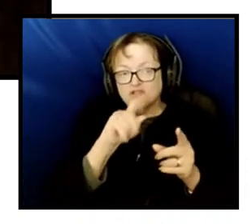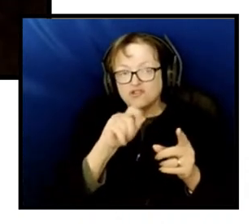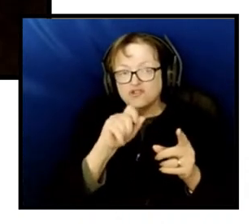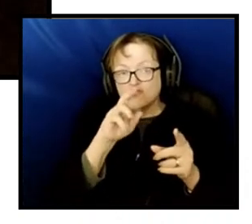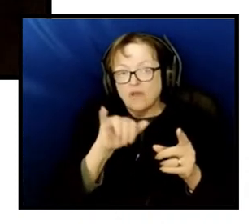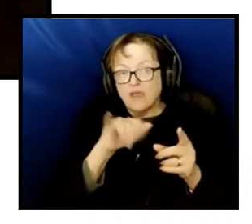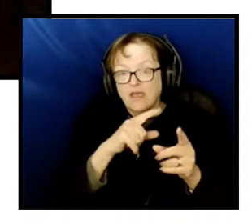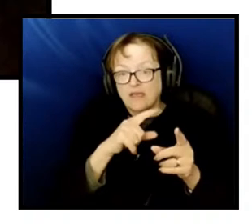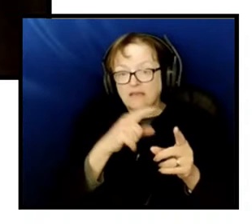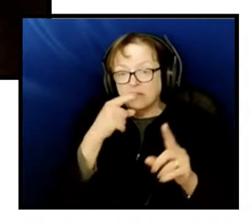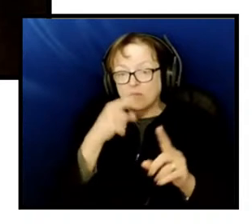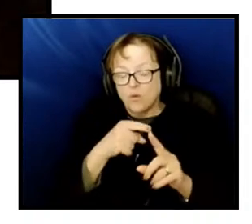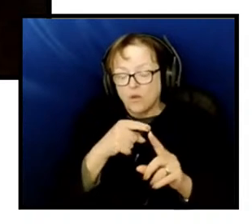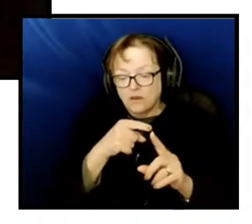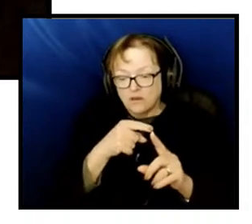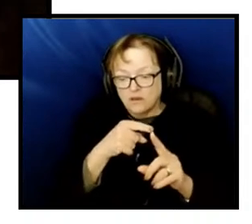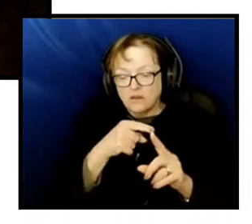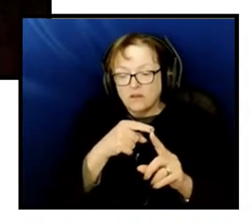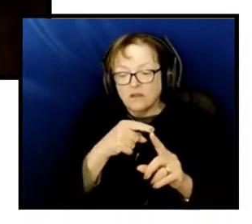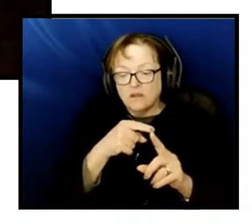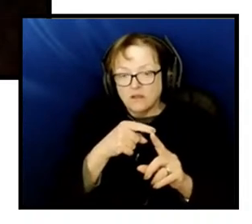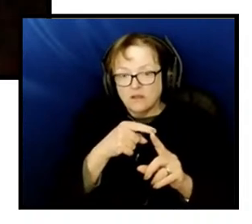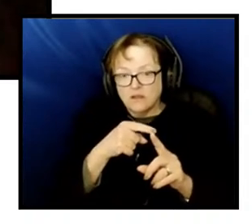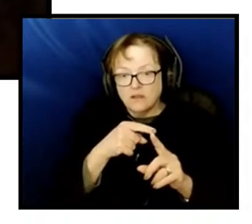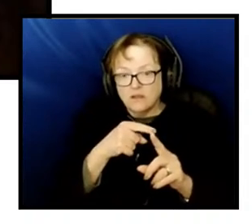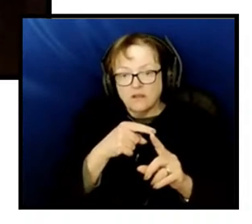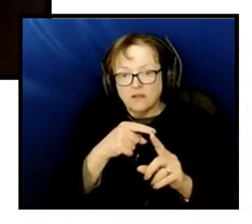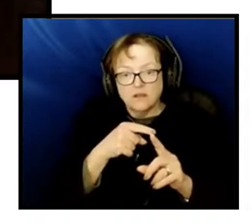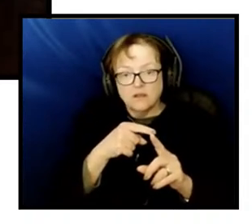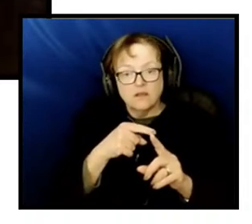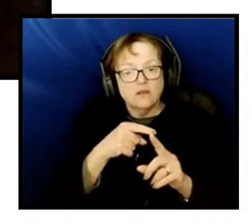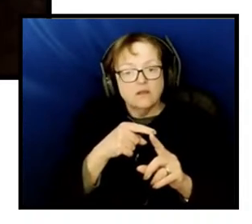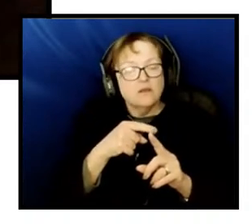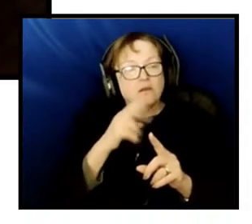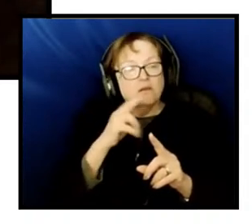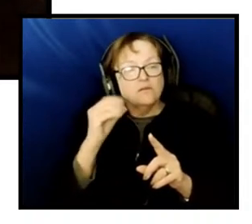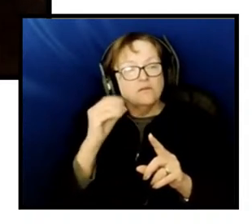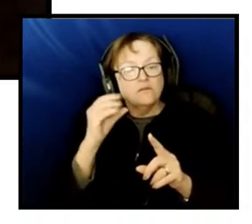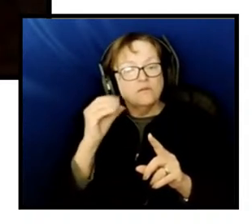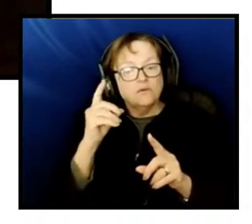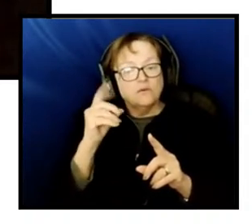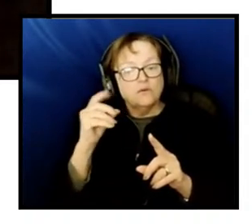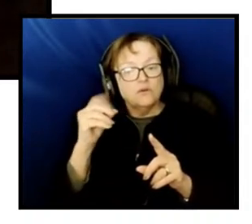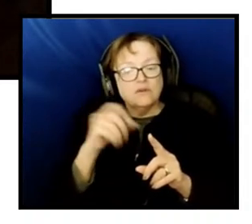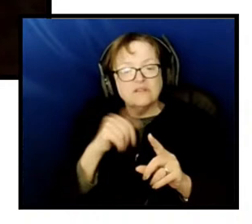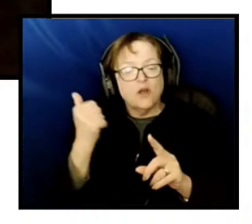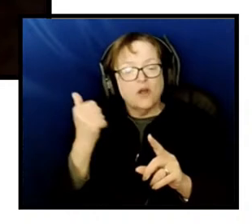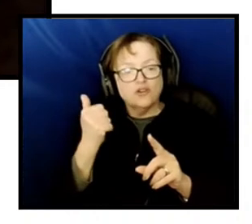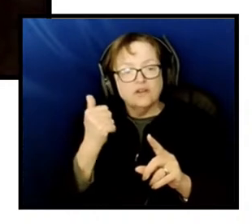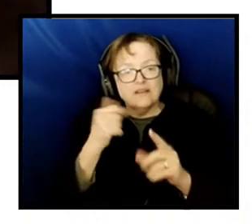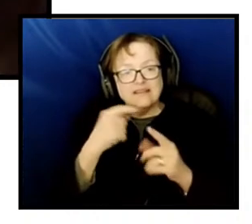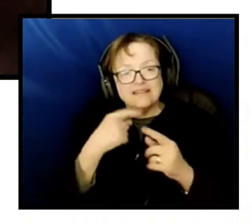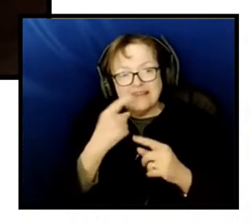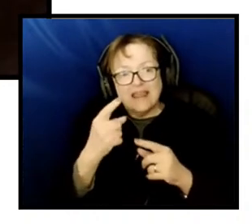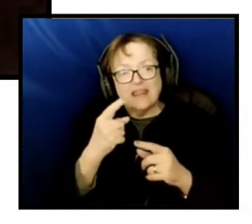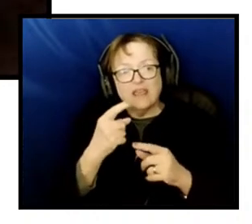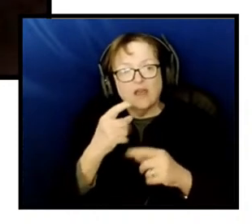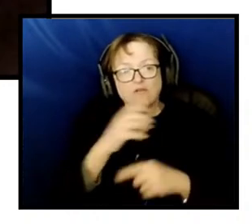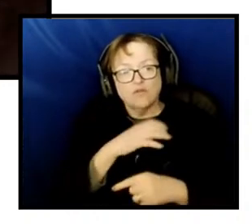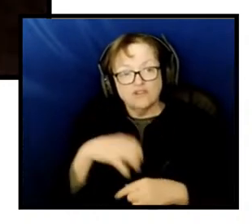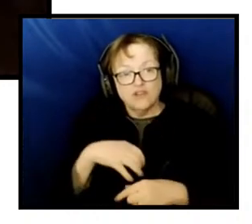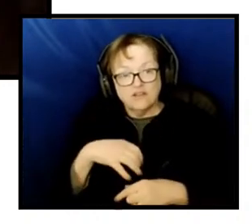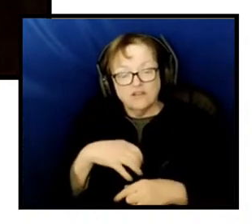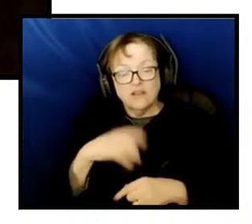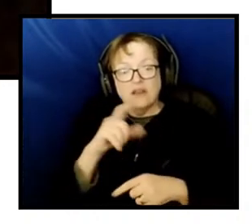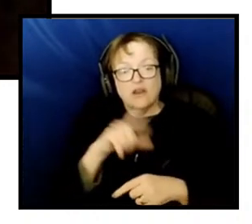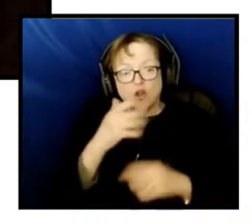Saray's point that voodoo is just an alternate telling of Christianity and an alternate way to view Genesis. And